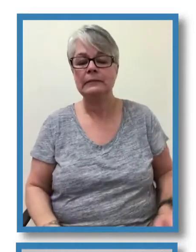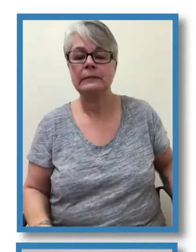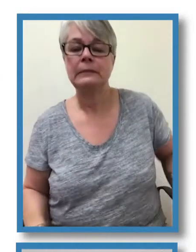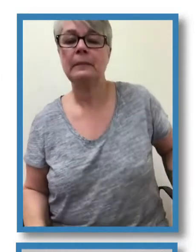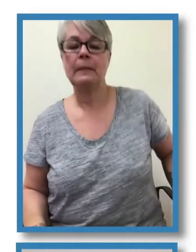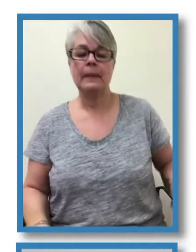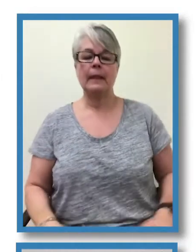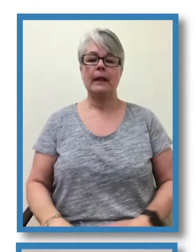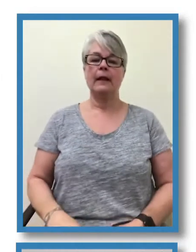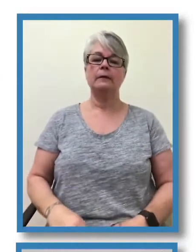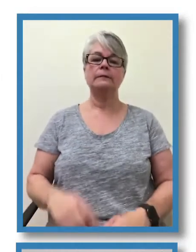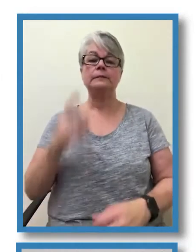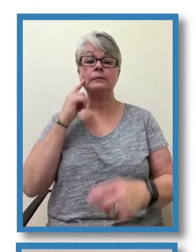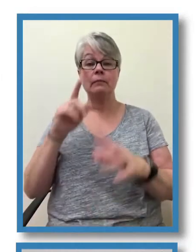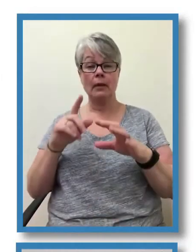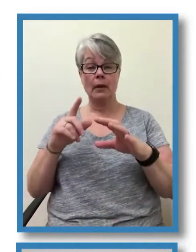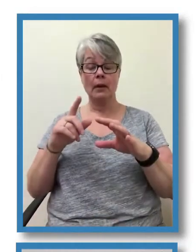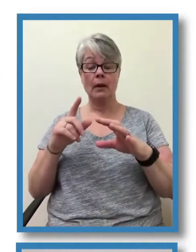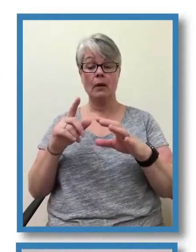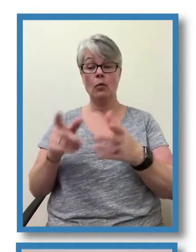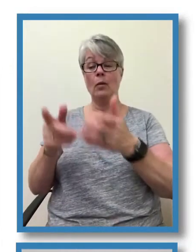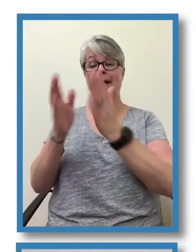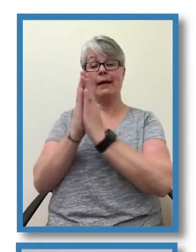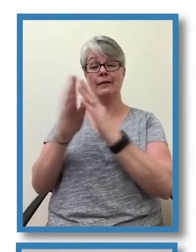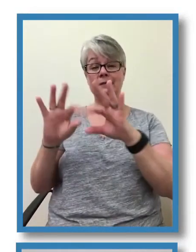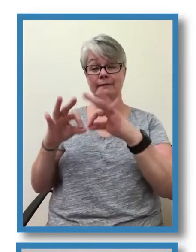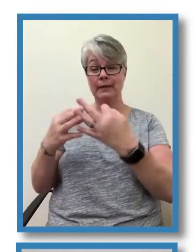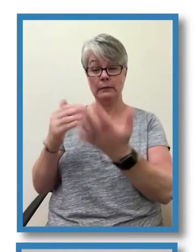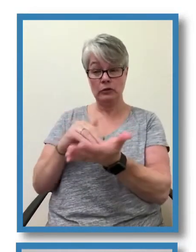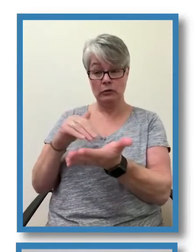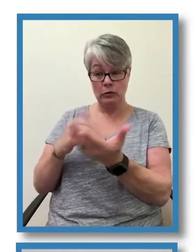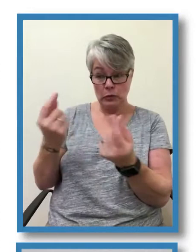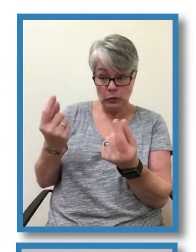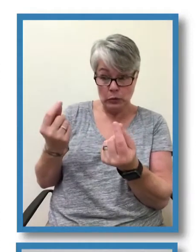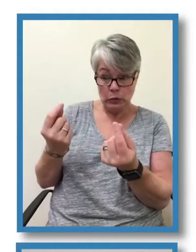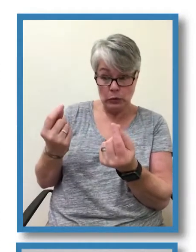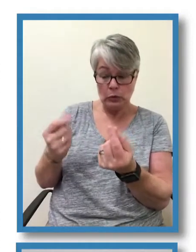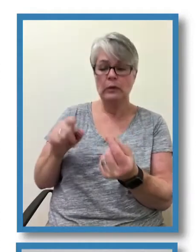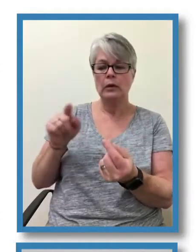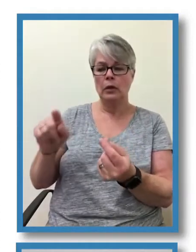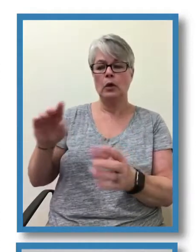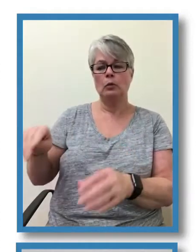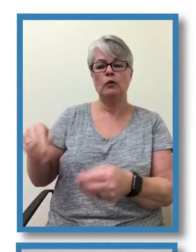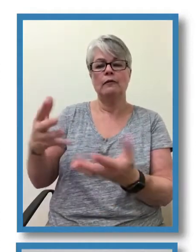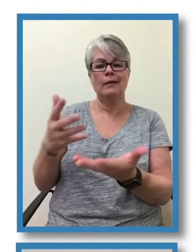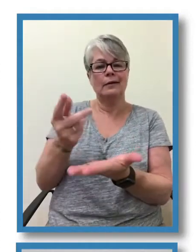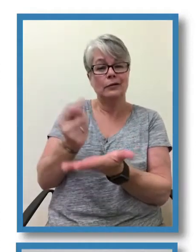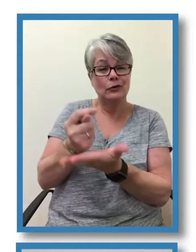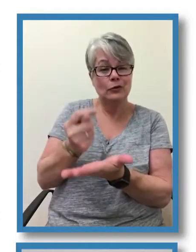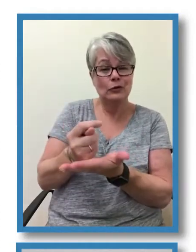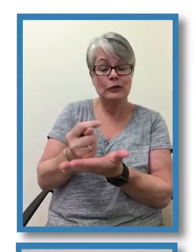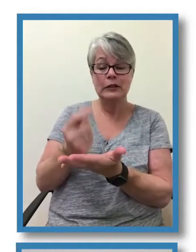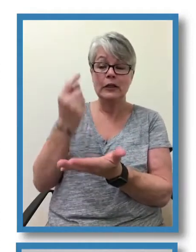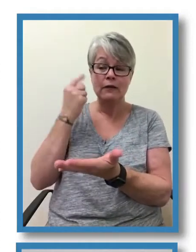factors for looking at the brain and heart health, to treat those conditions there.